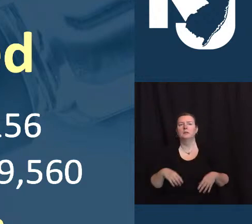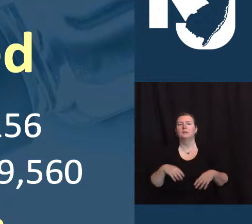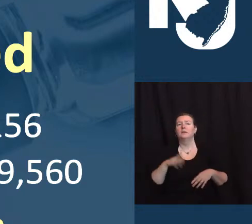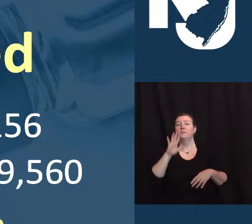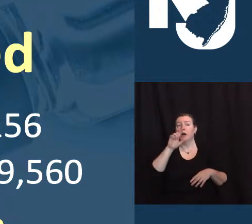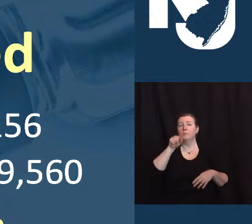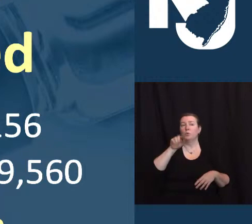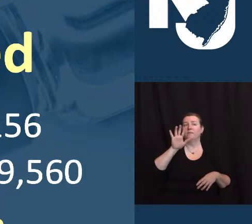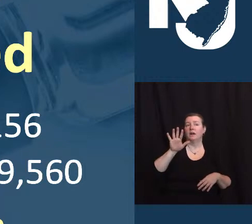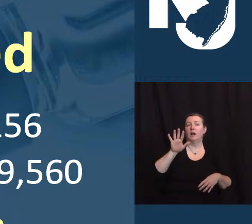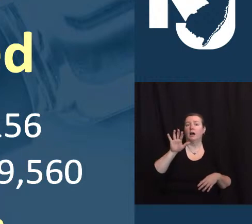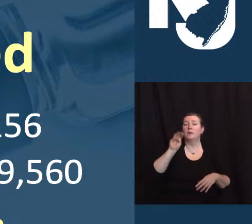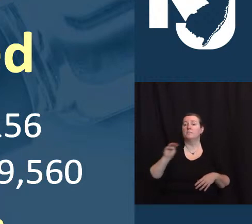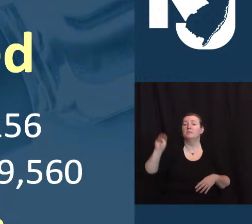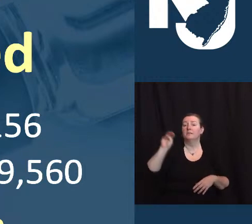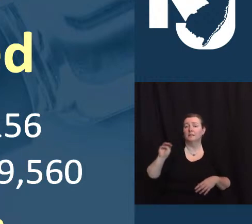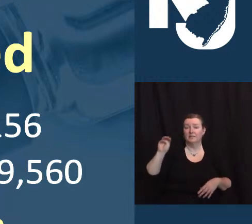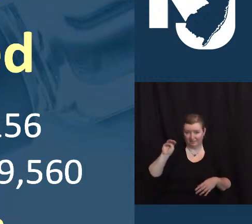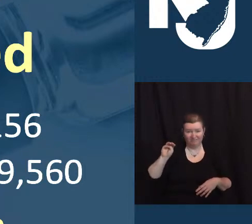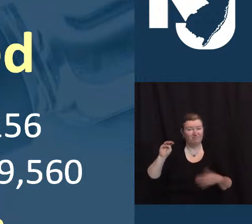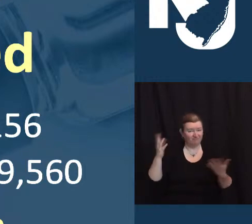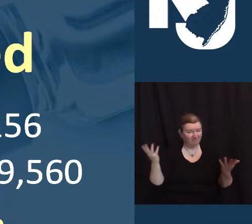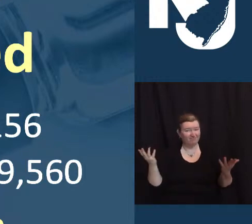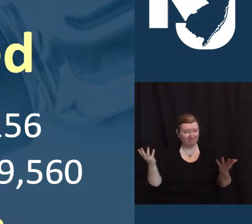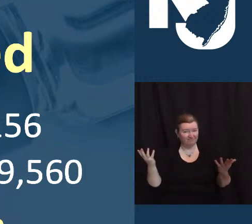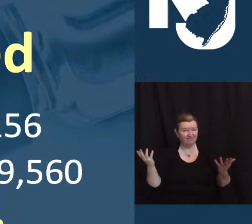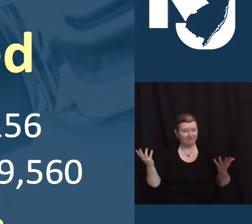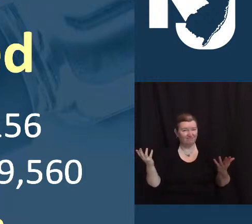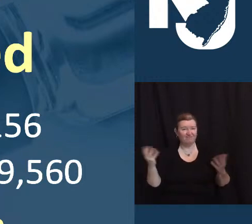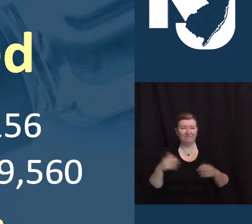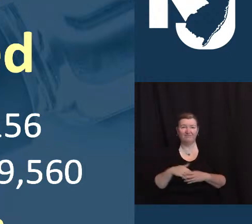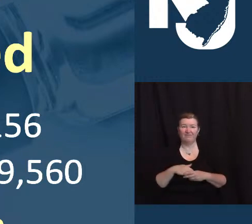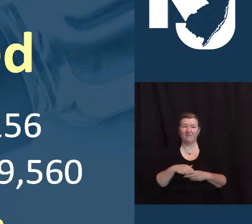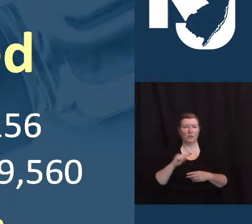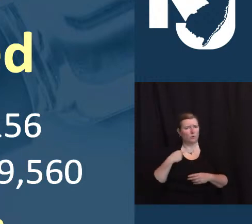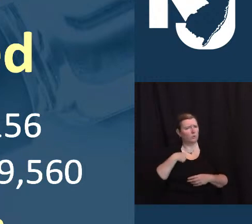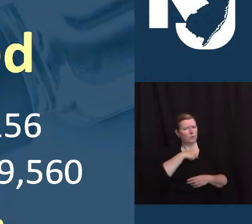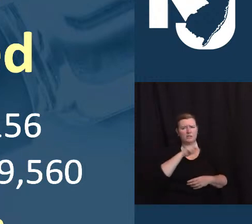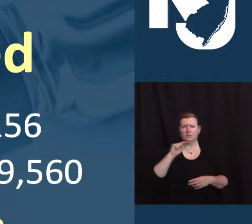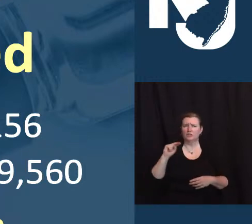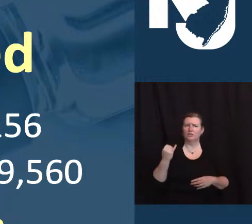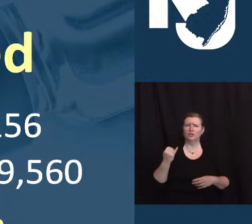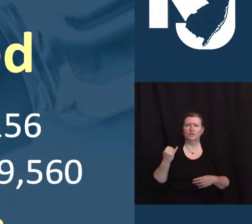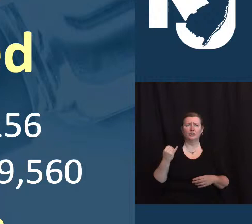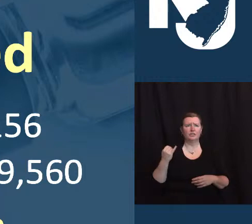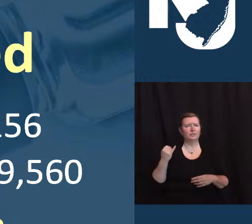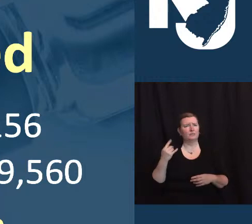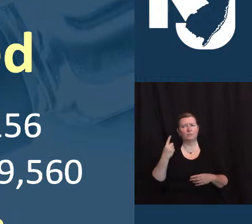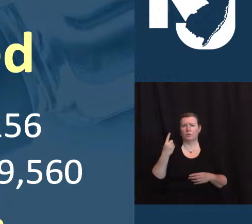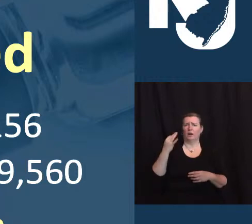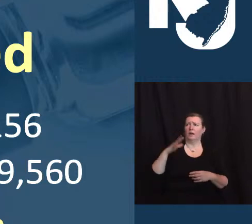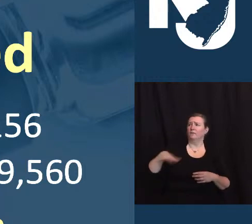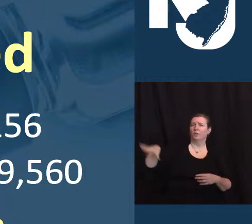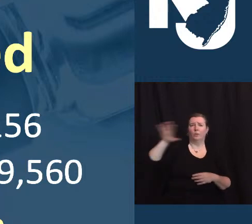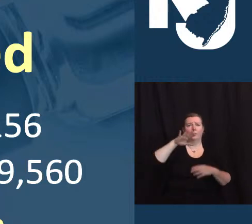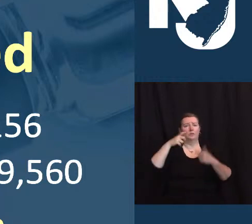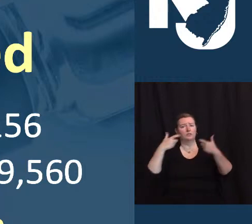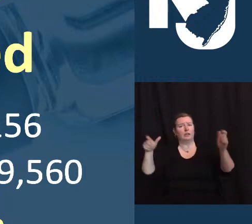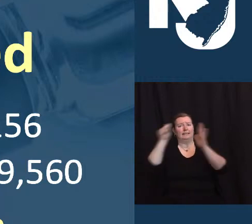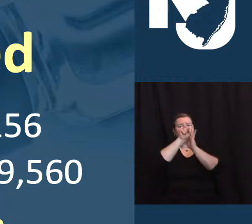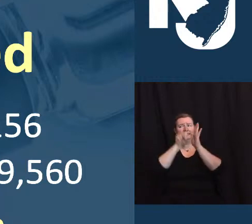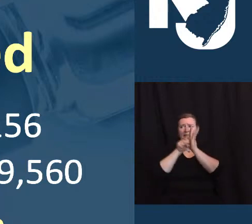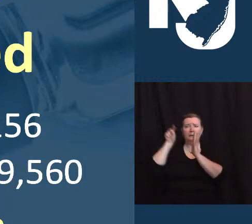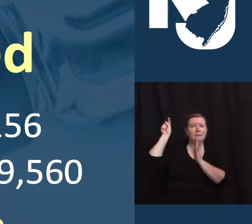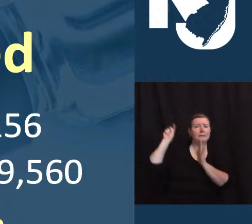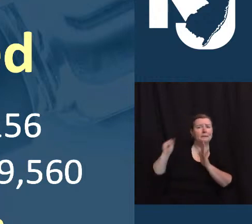fair to say we are alone in that ranking among big states. It's not just any